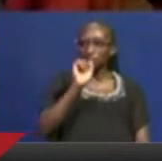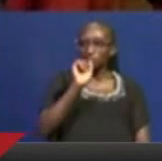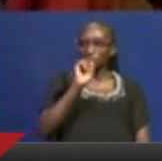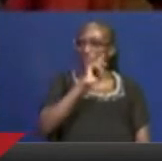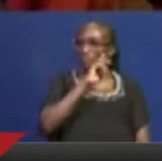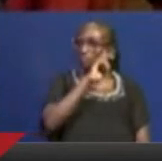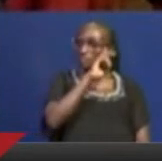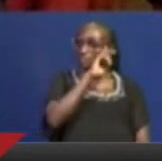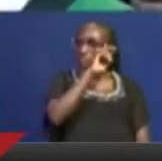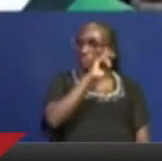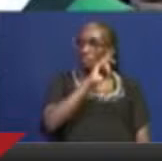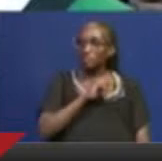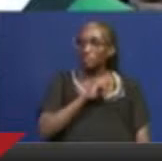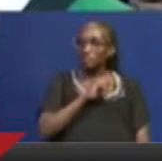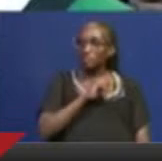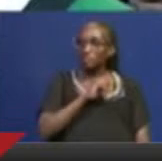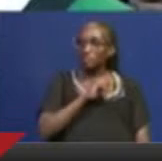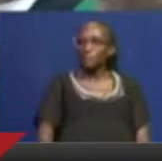Nicholas Tindi Mwale.